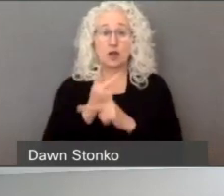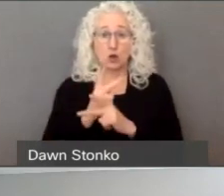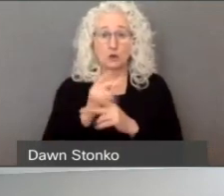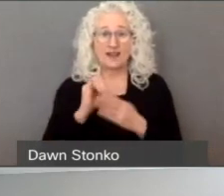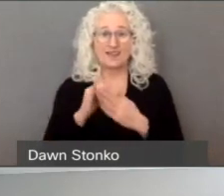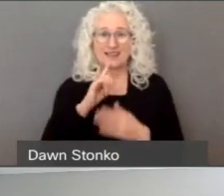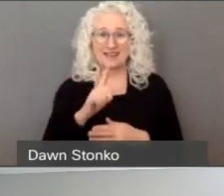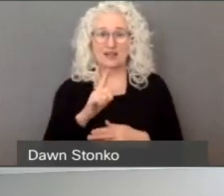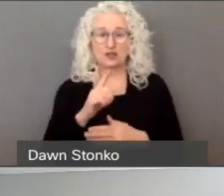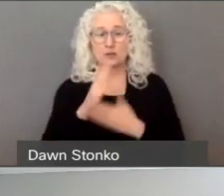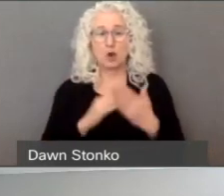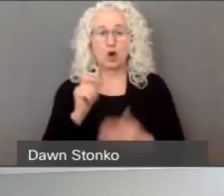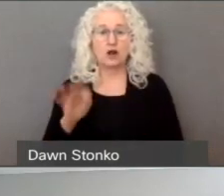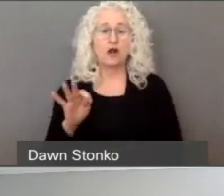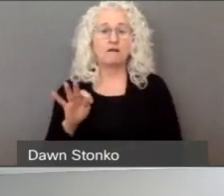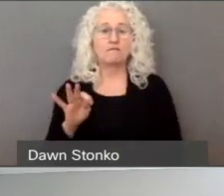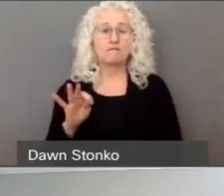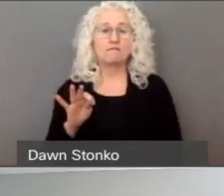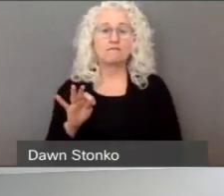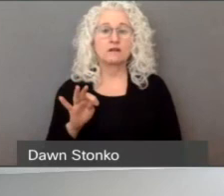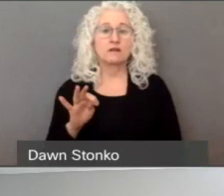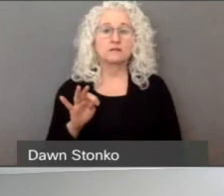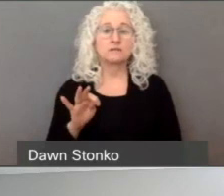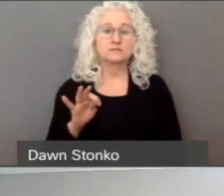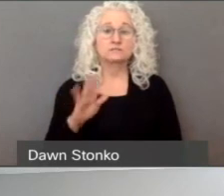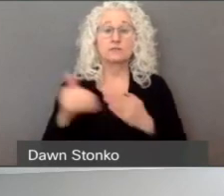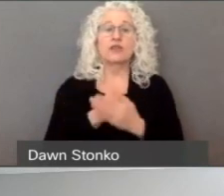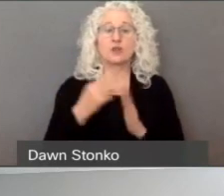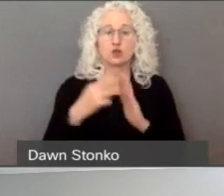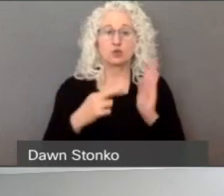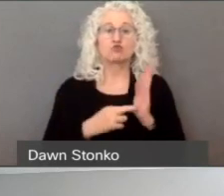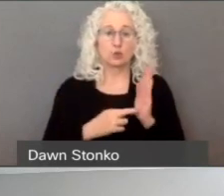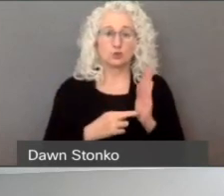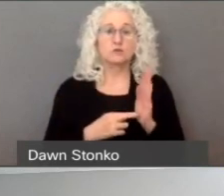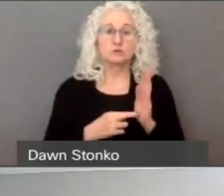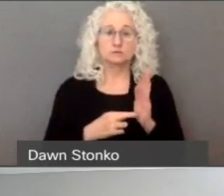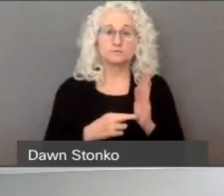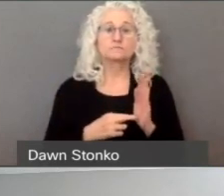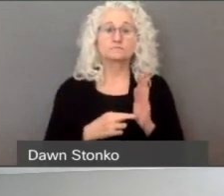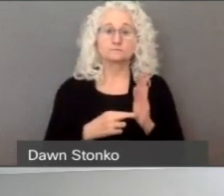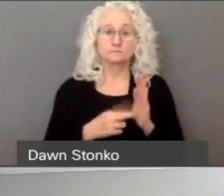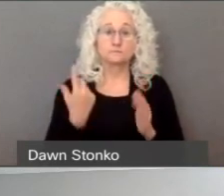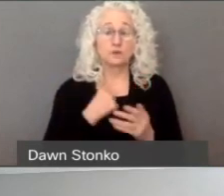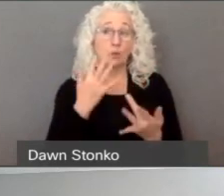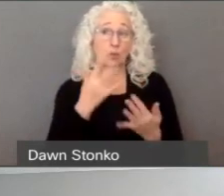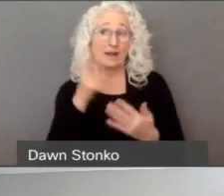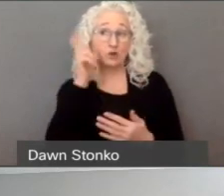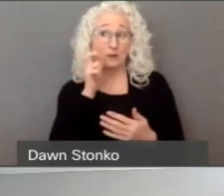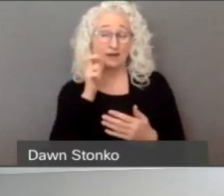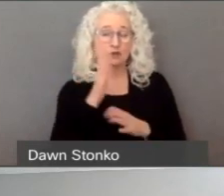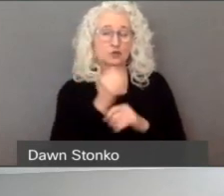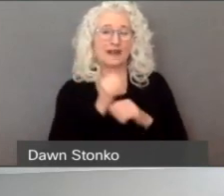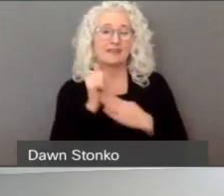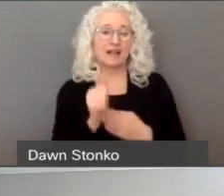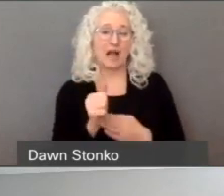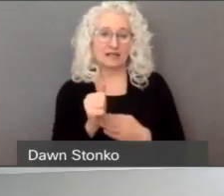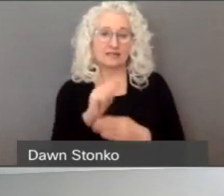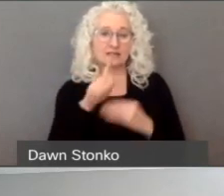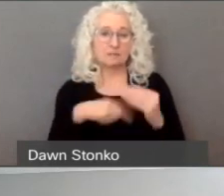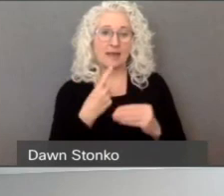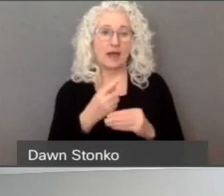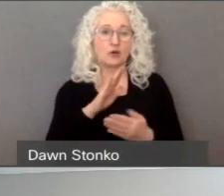actually part of the new rules that we're to get the guidance on the